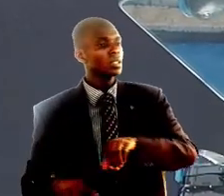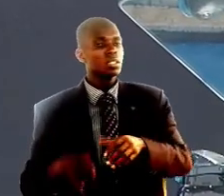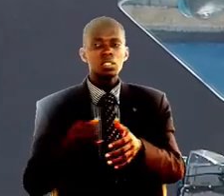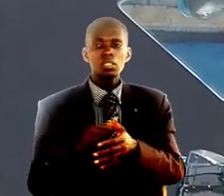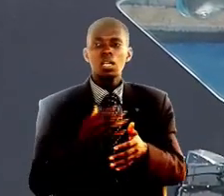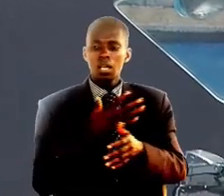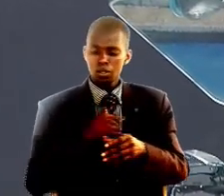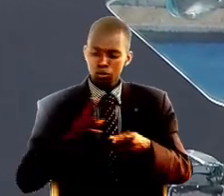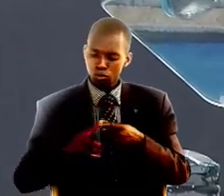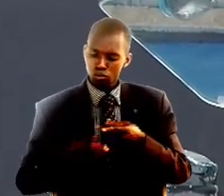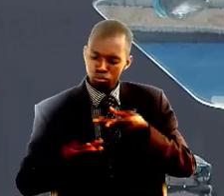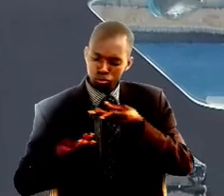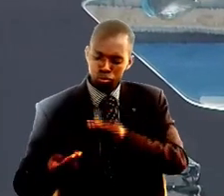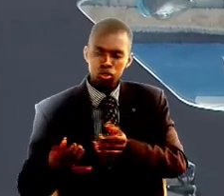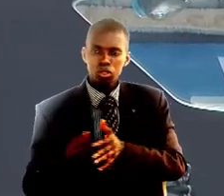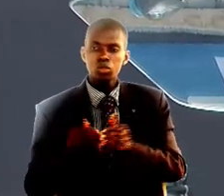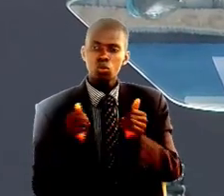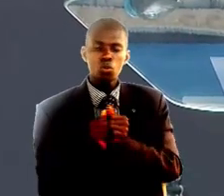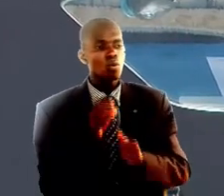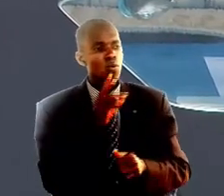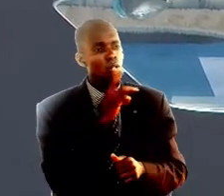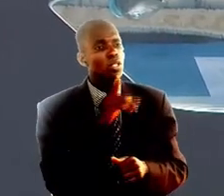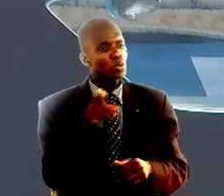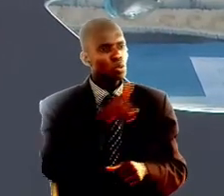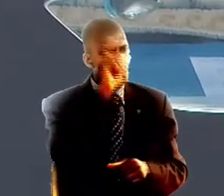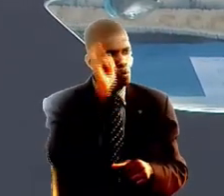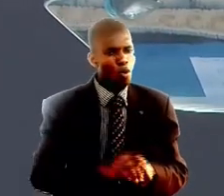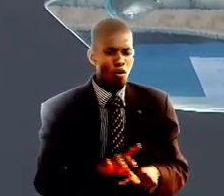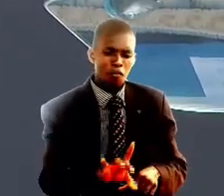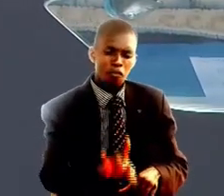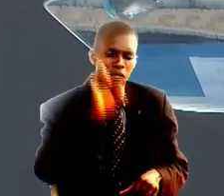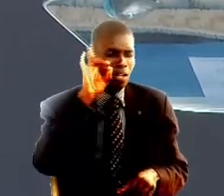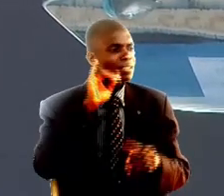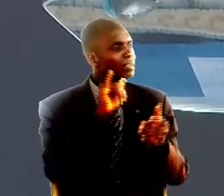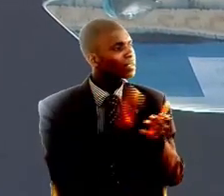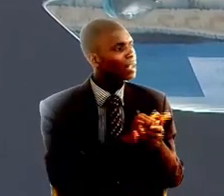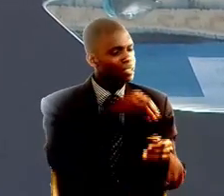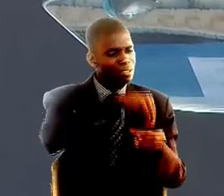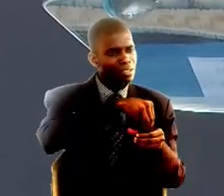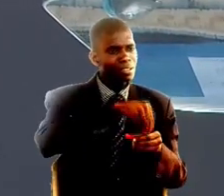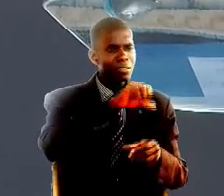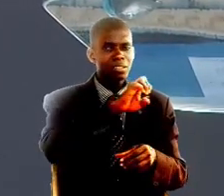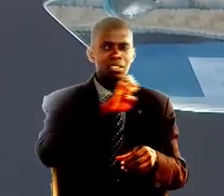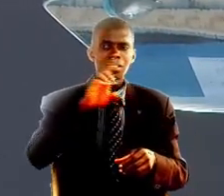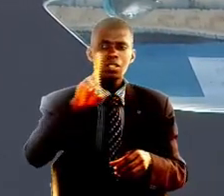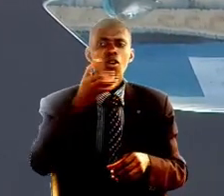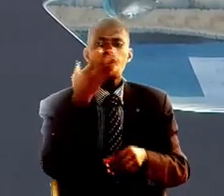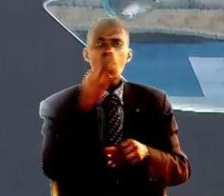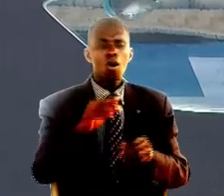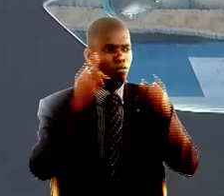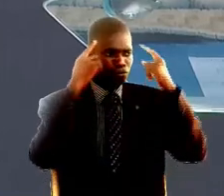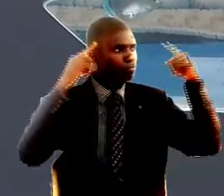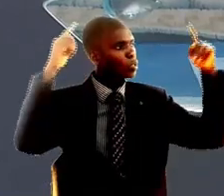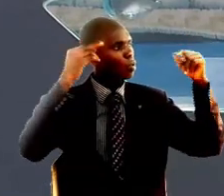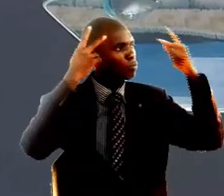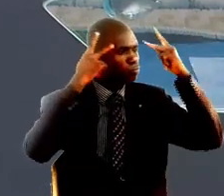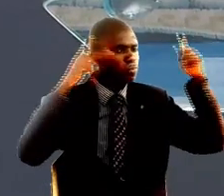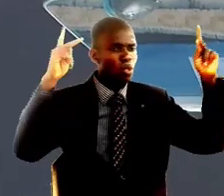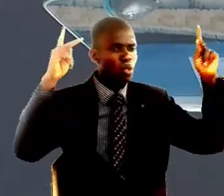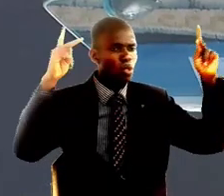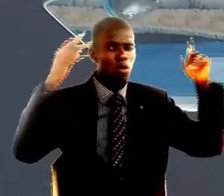your life, find the seed of greatness and the seed of progress and the seed of